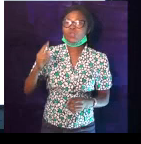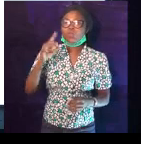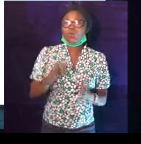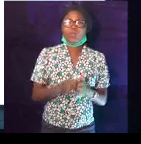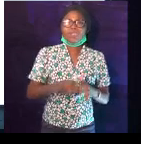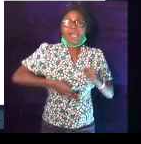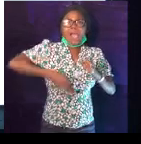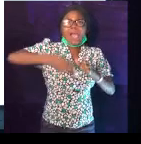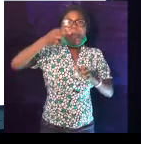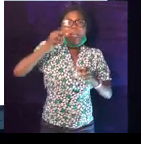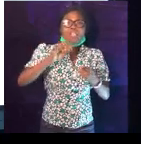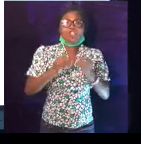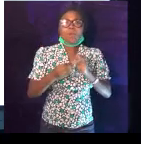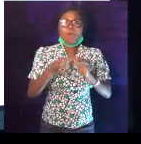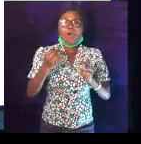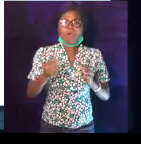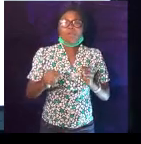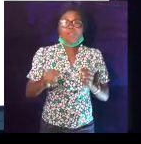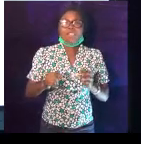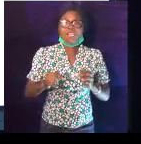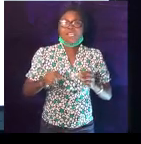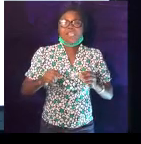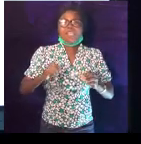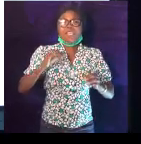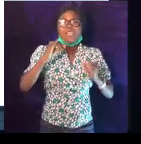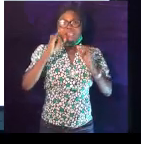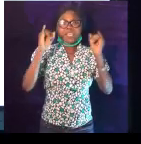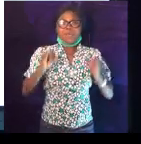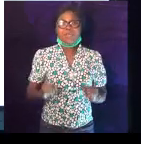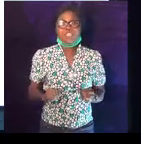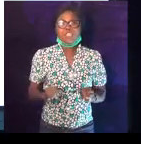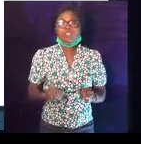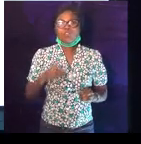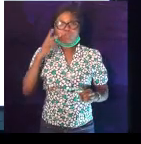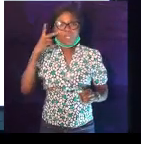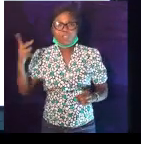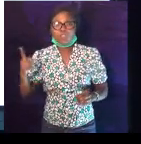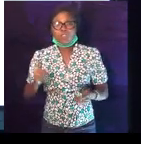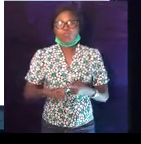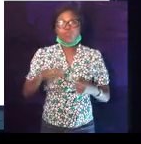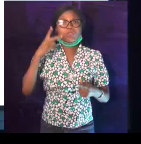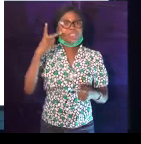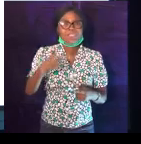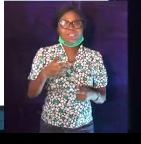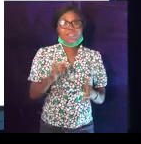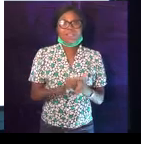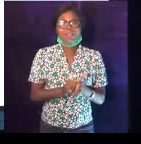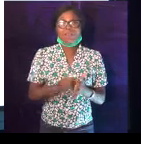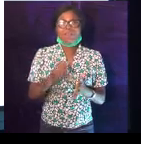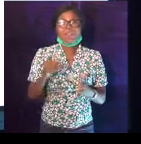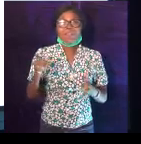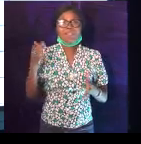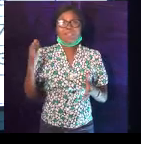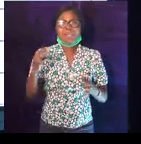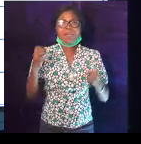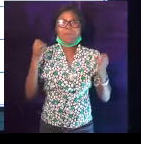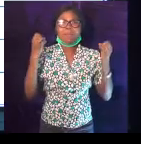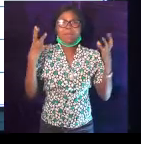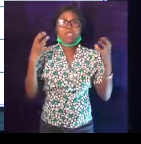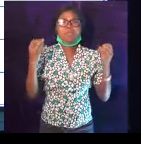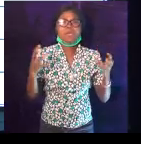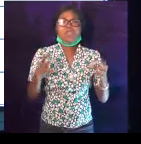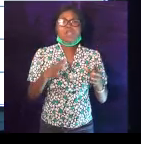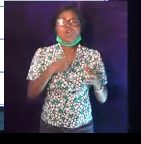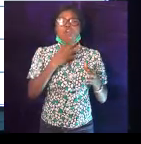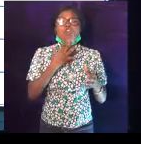images. Now, look at this table. We can zoom in on this table to see And we see that there are so